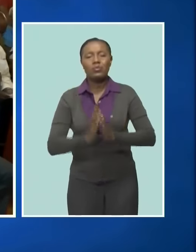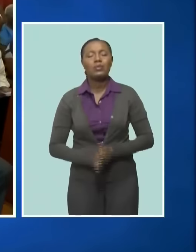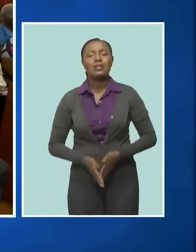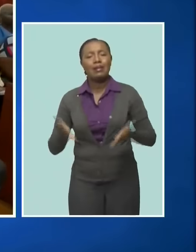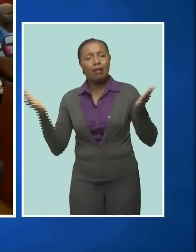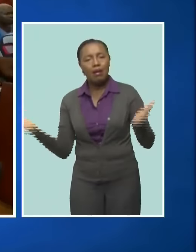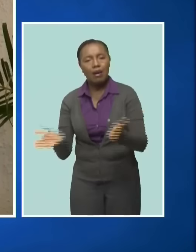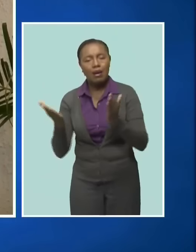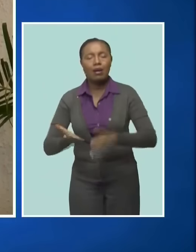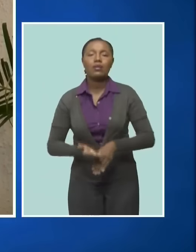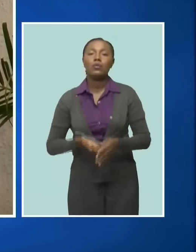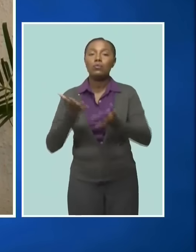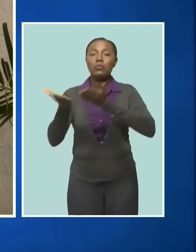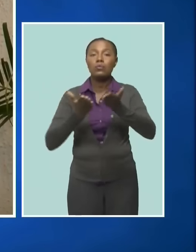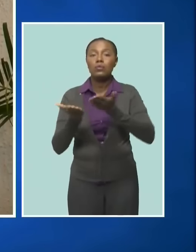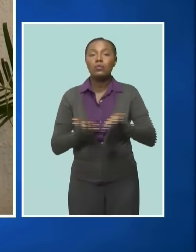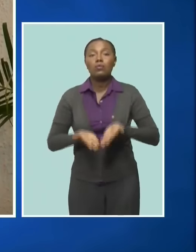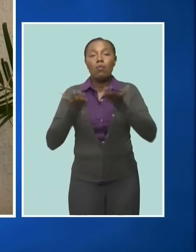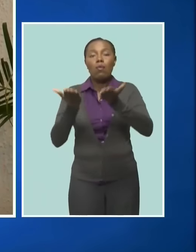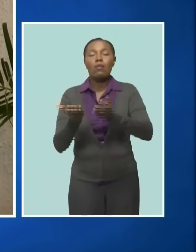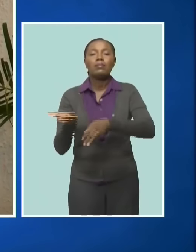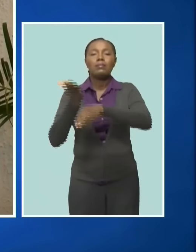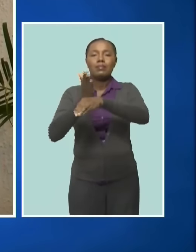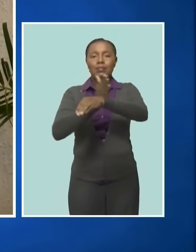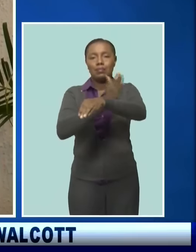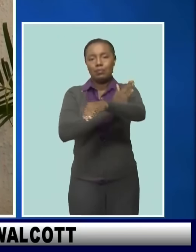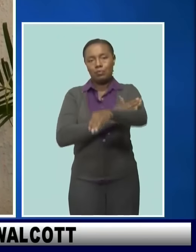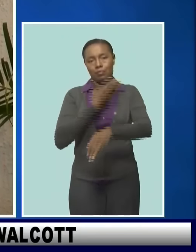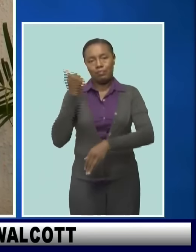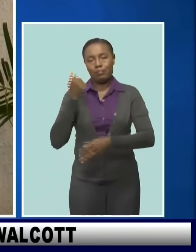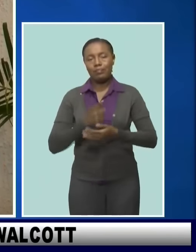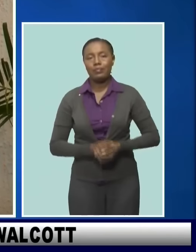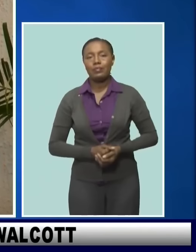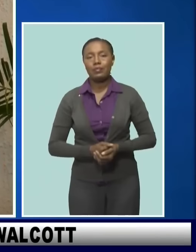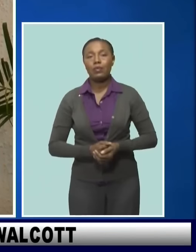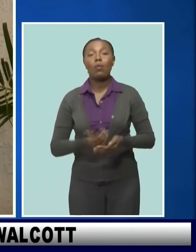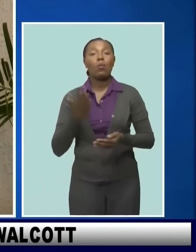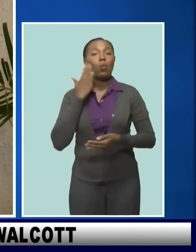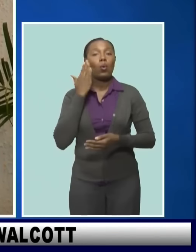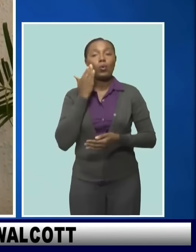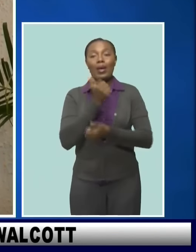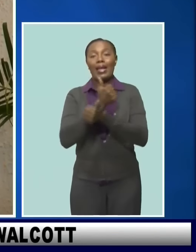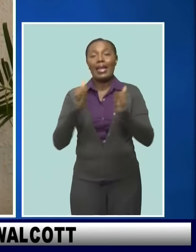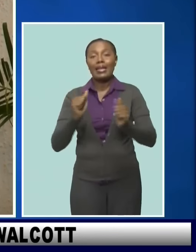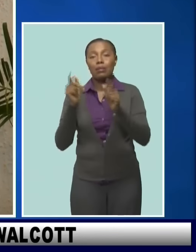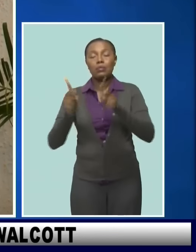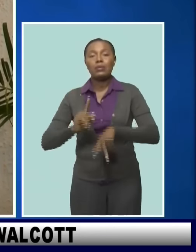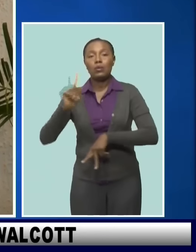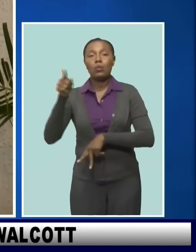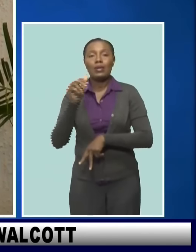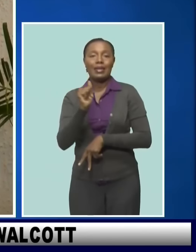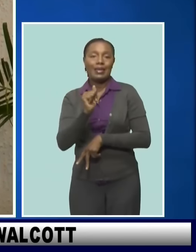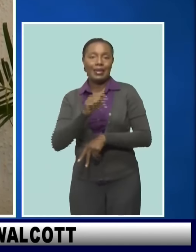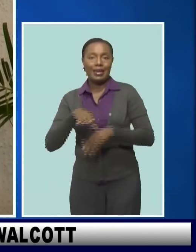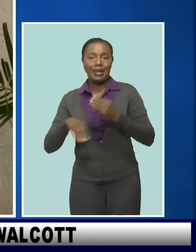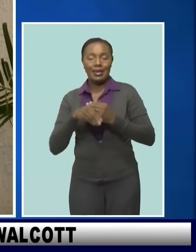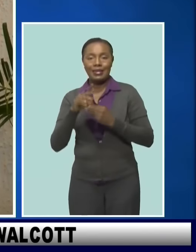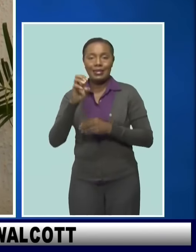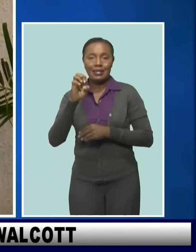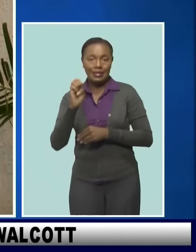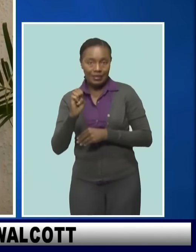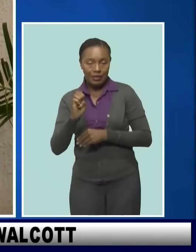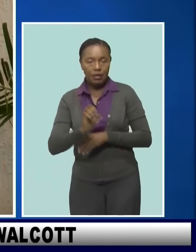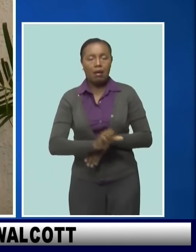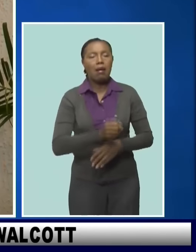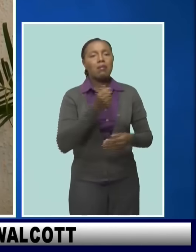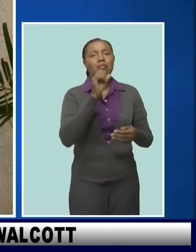better service. I know for every case that spent a long time in A&E, dozens more would have been